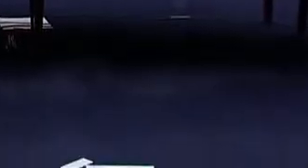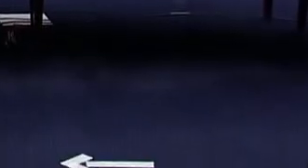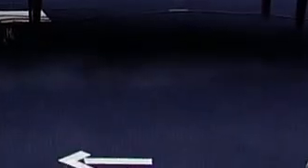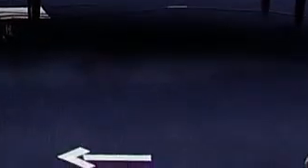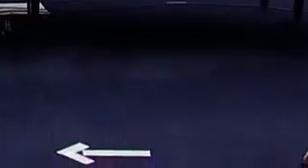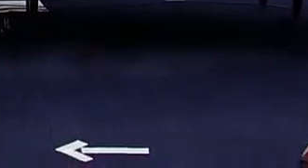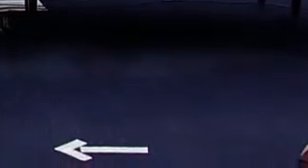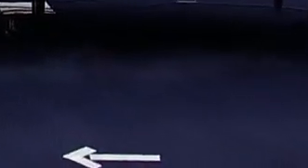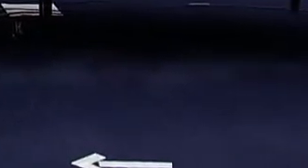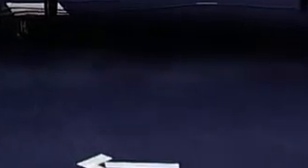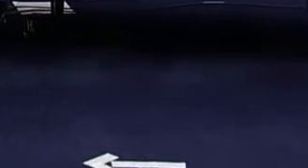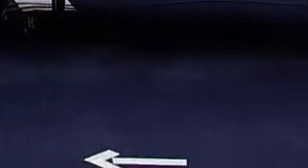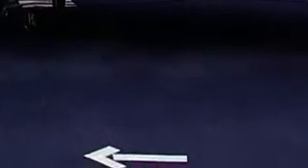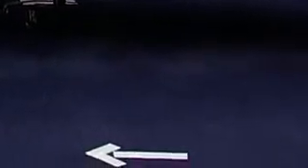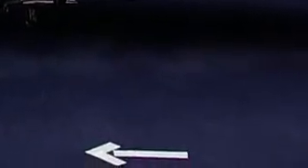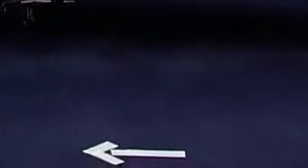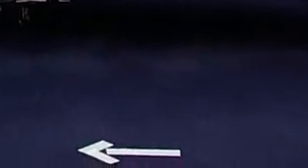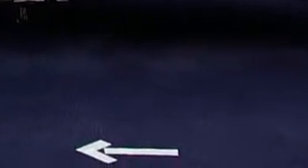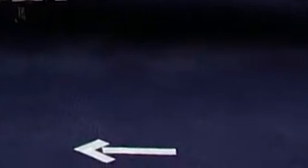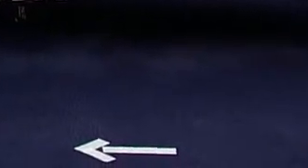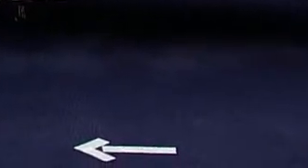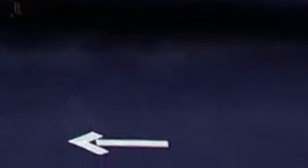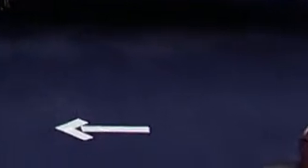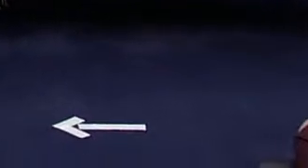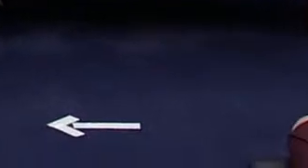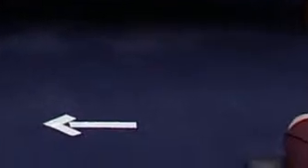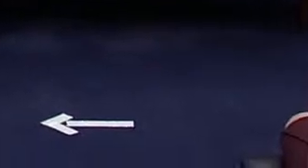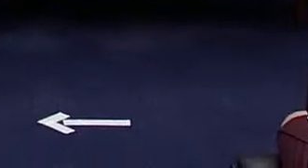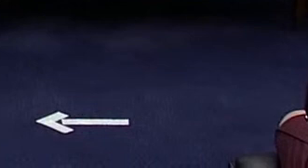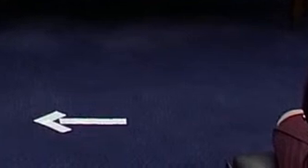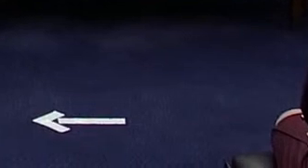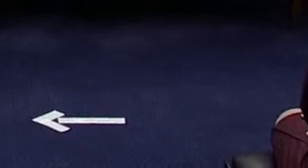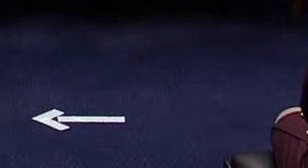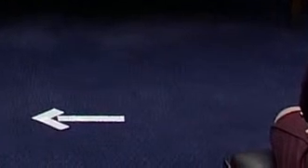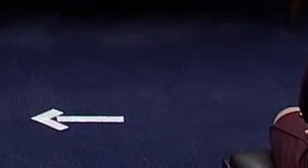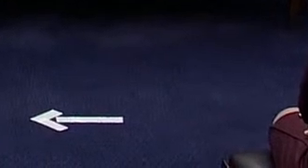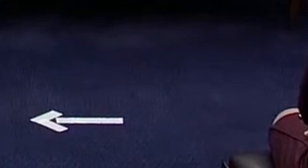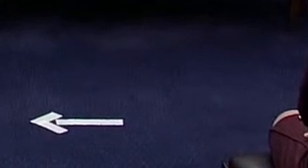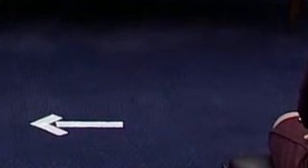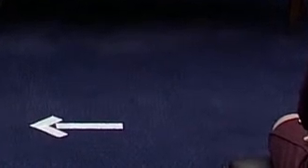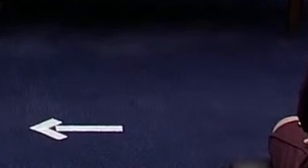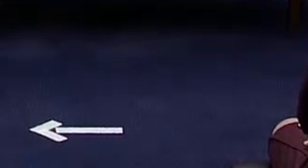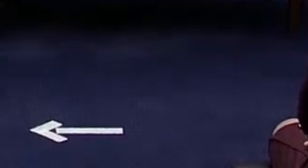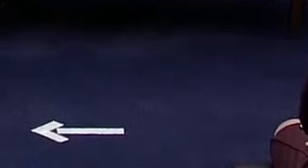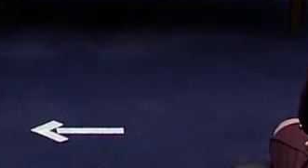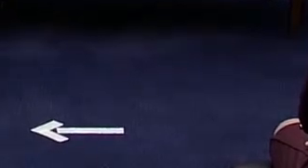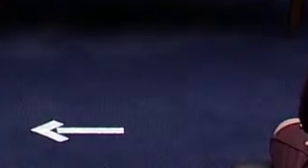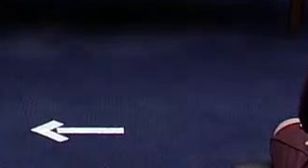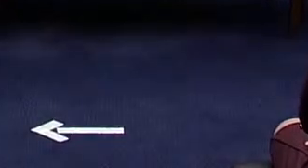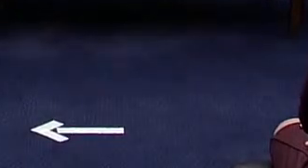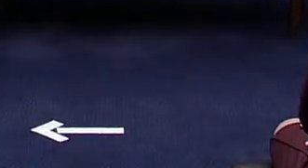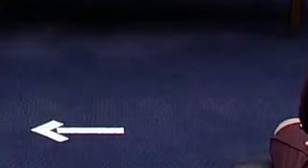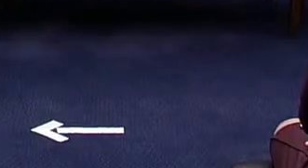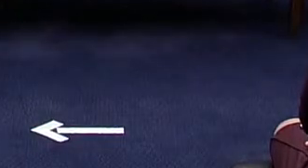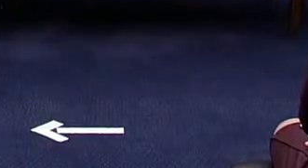achieving statehood. And so I urge this committee and this Congress to move favorably and expeditiously on this measure. I want to make two